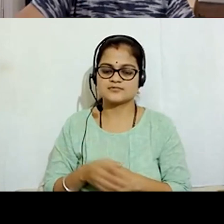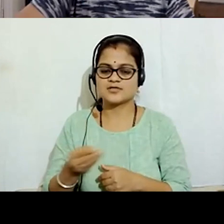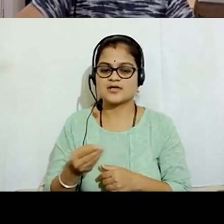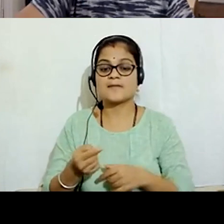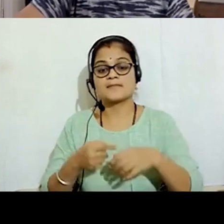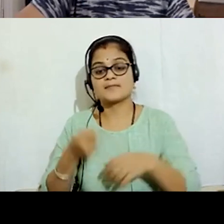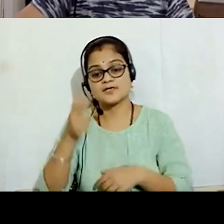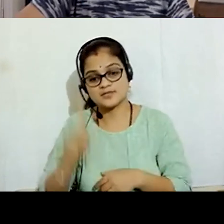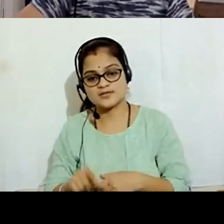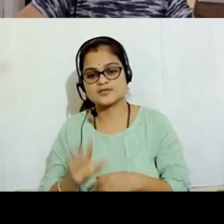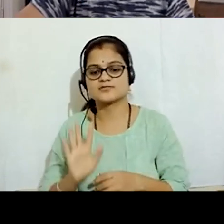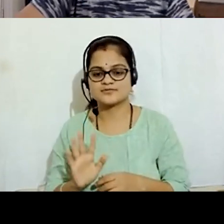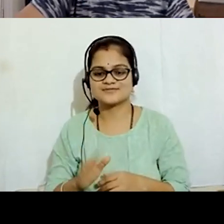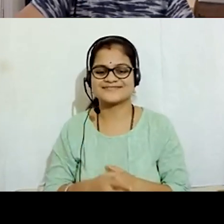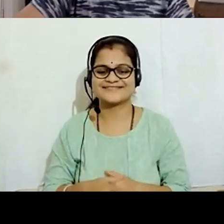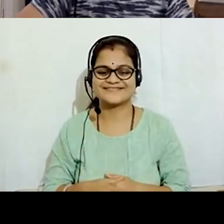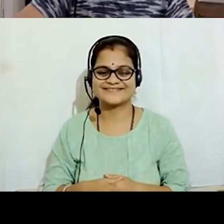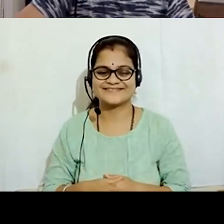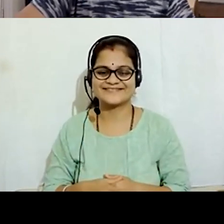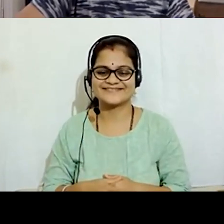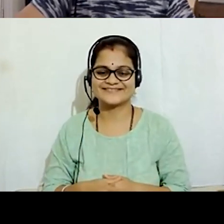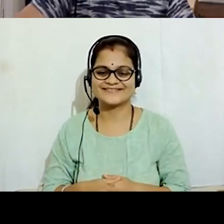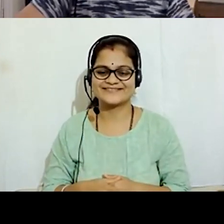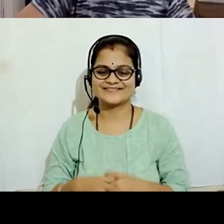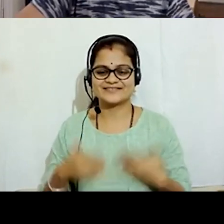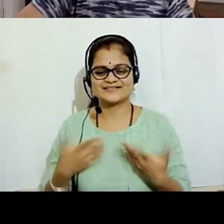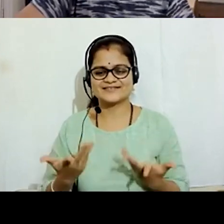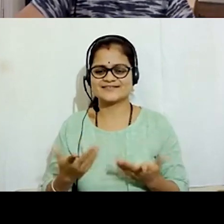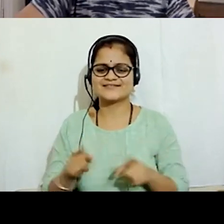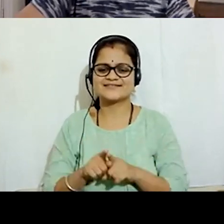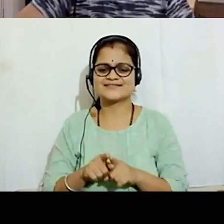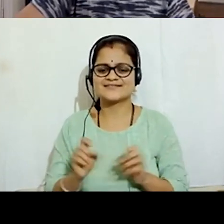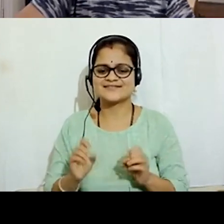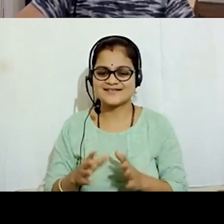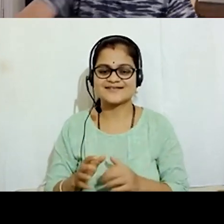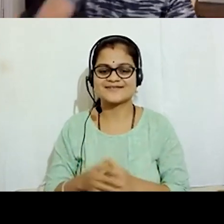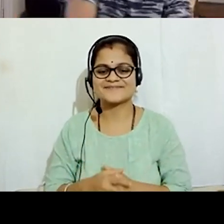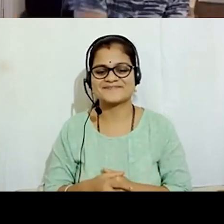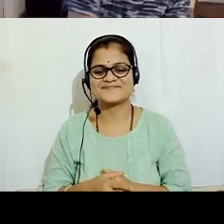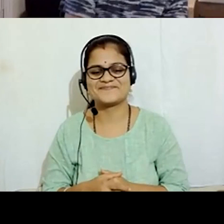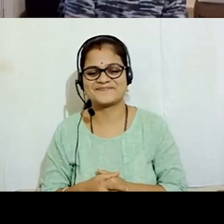well. So it's yeah, anyone can just pick this up and start collecting sounds.